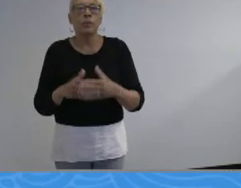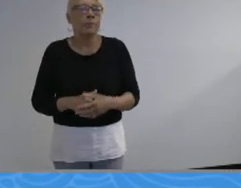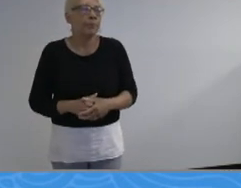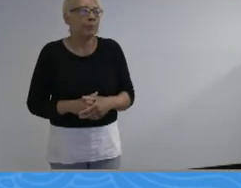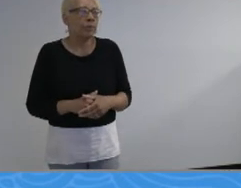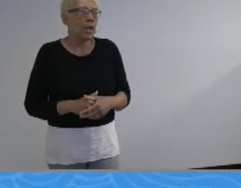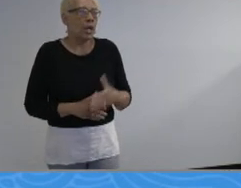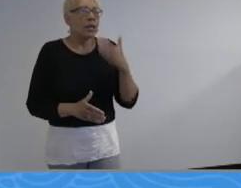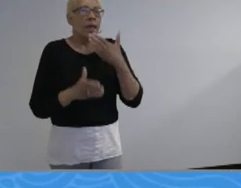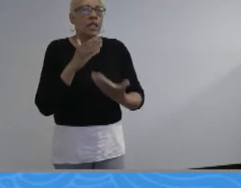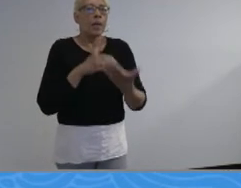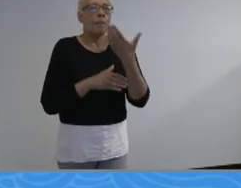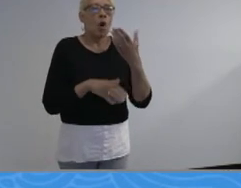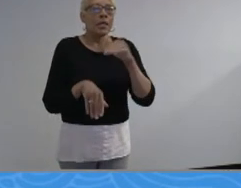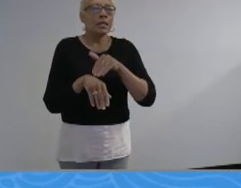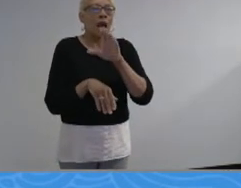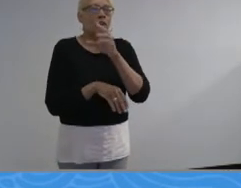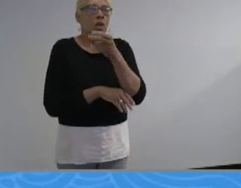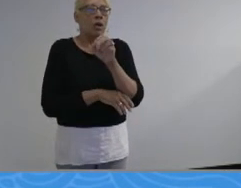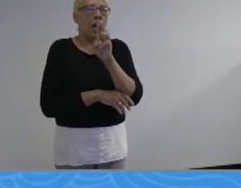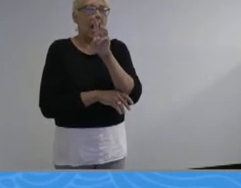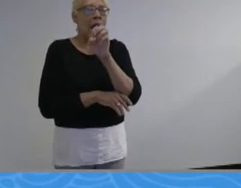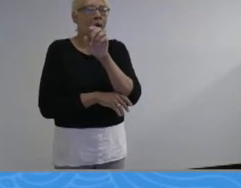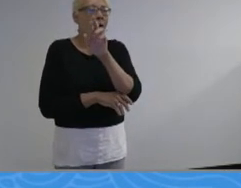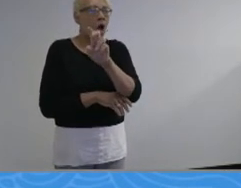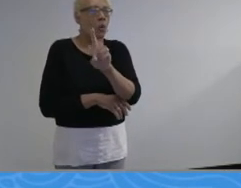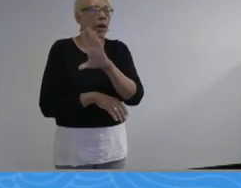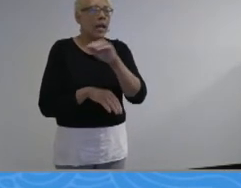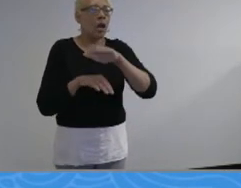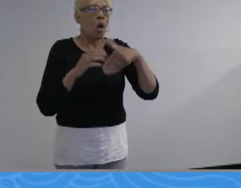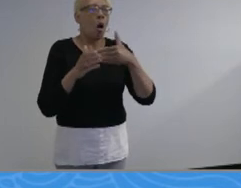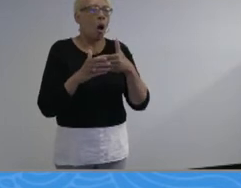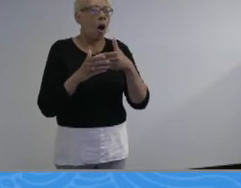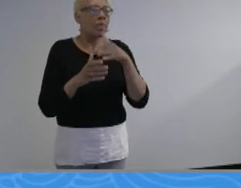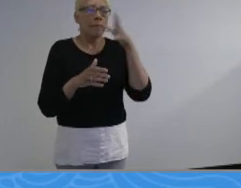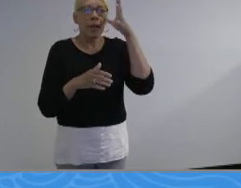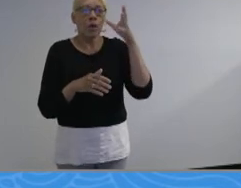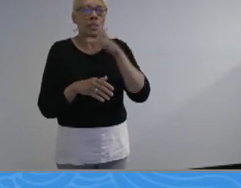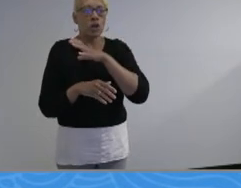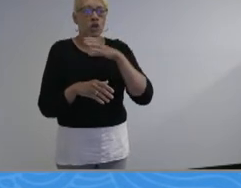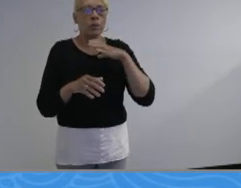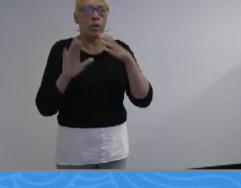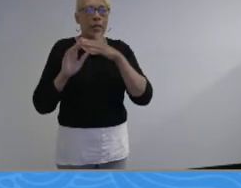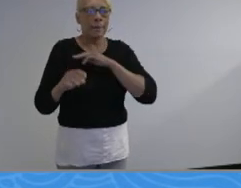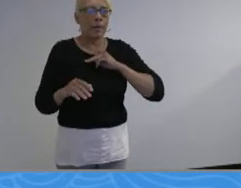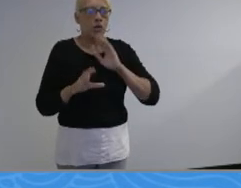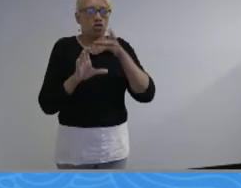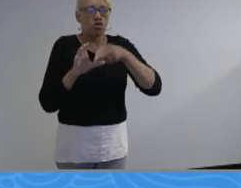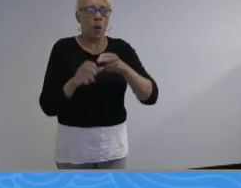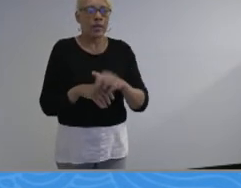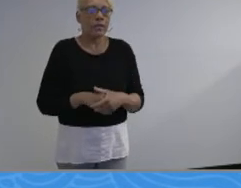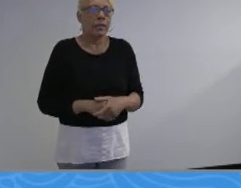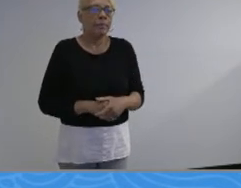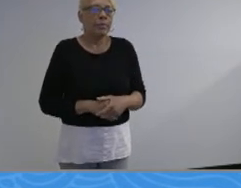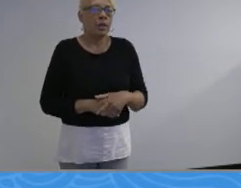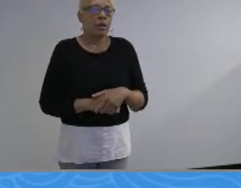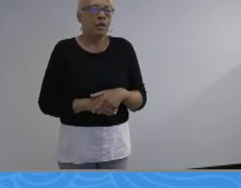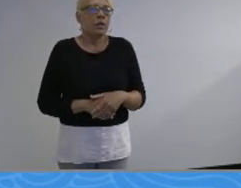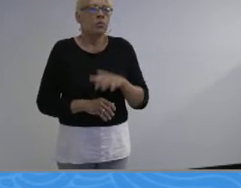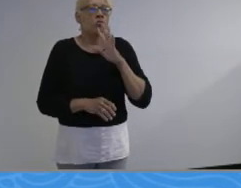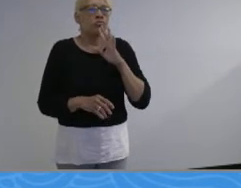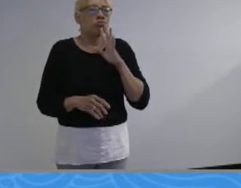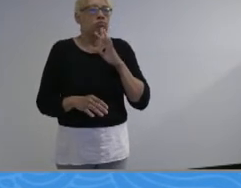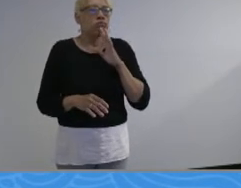Good morning, Dr. Howard, and good morning to all of our parents and community members that are joining us this morning. Muy buenos días a todos los padres que están aquí